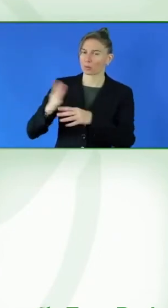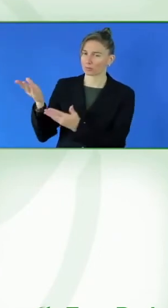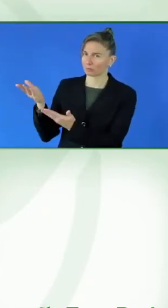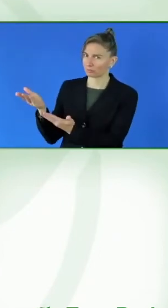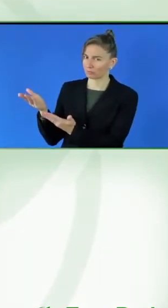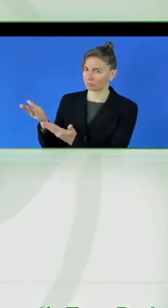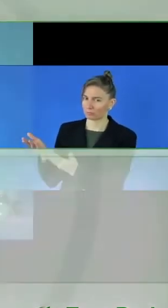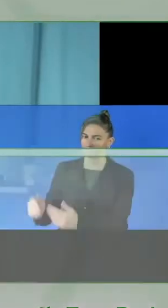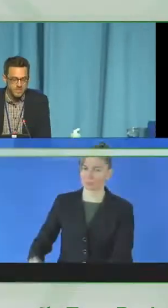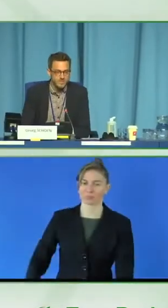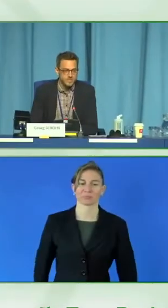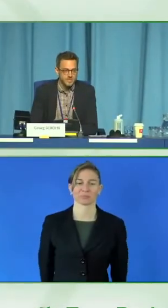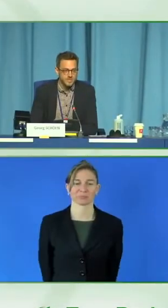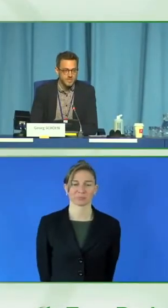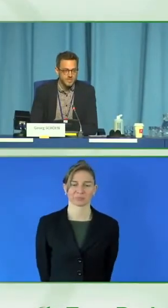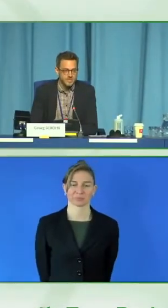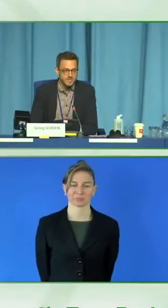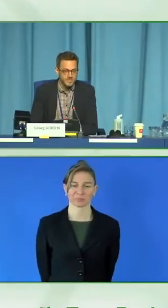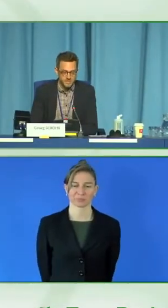start.